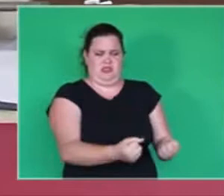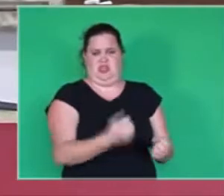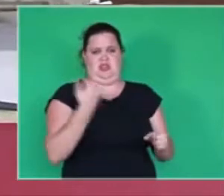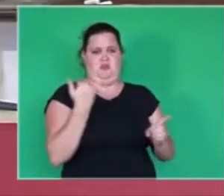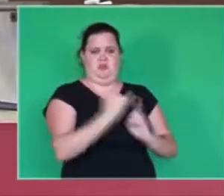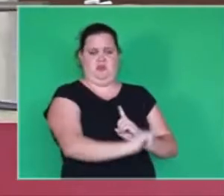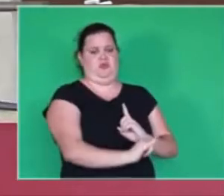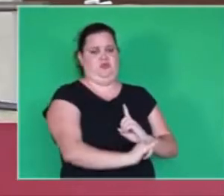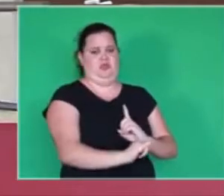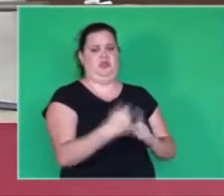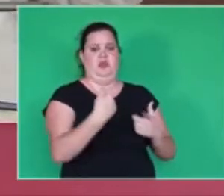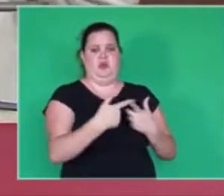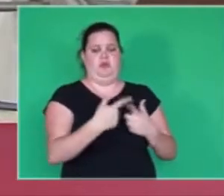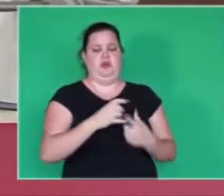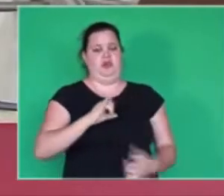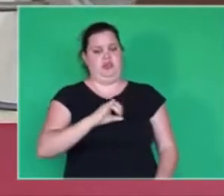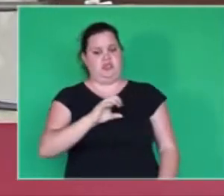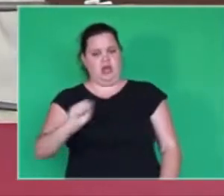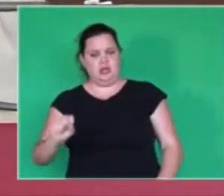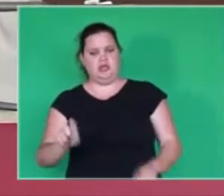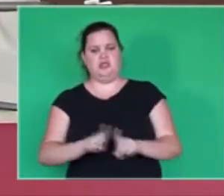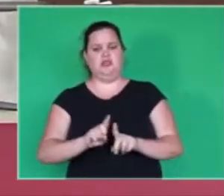this from